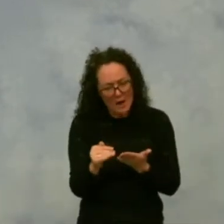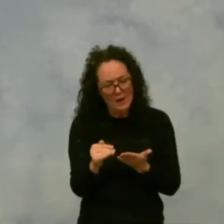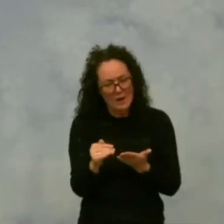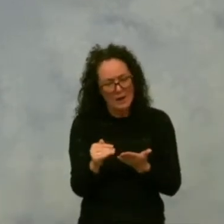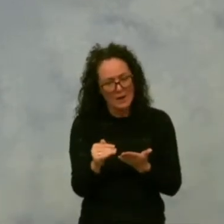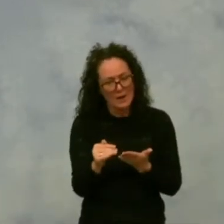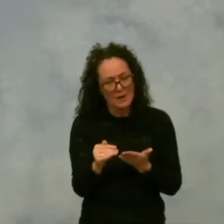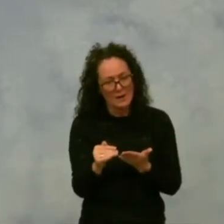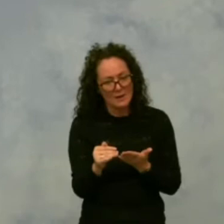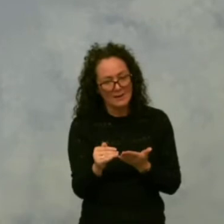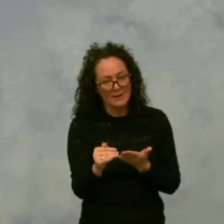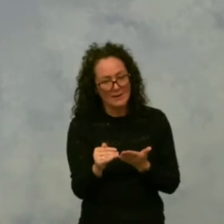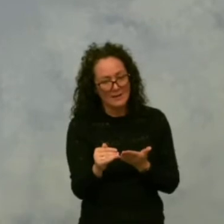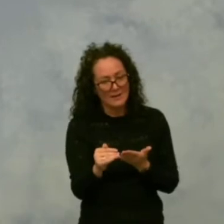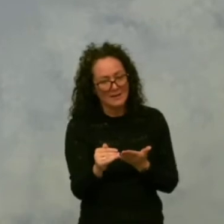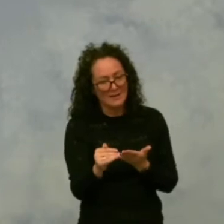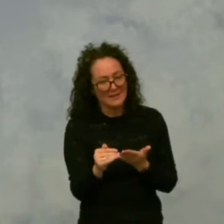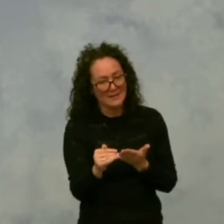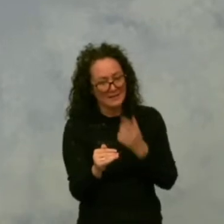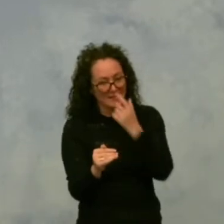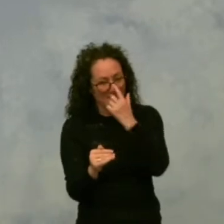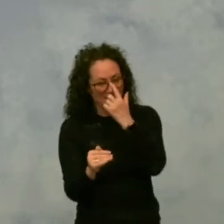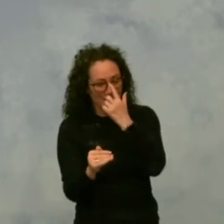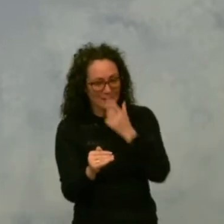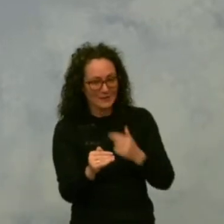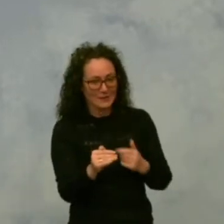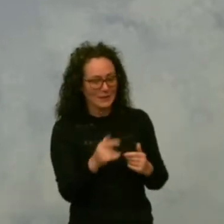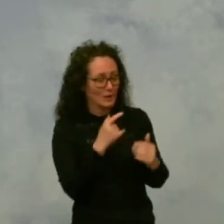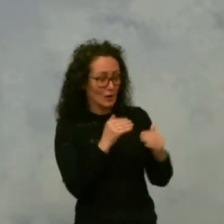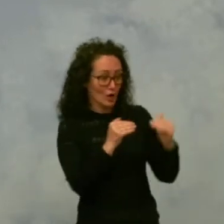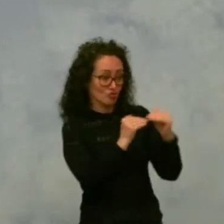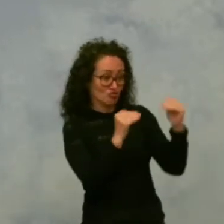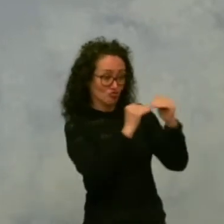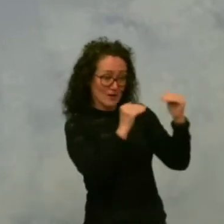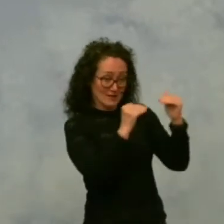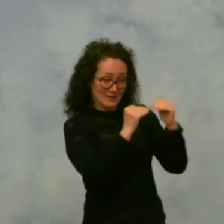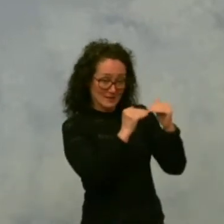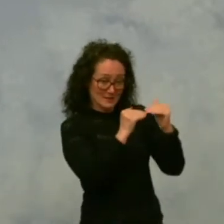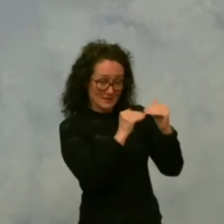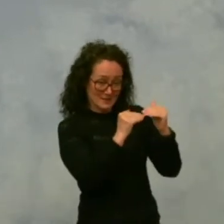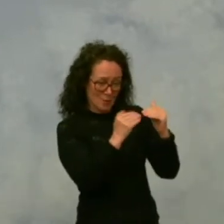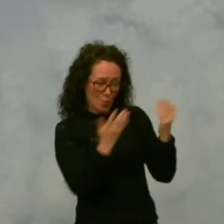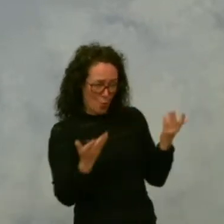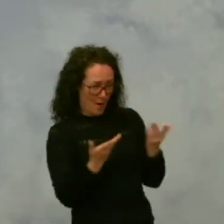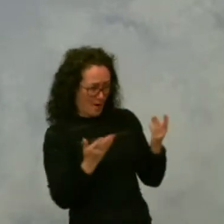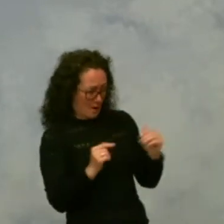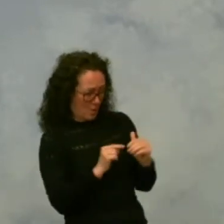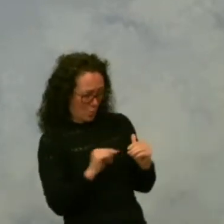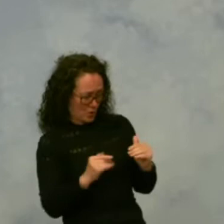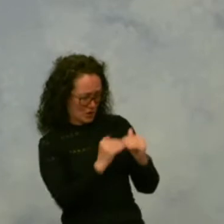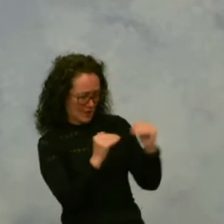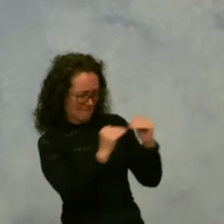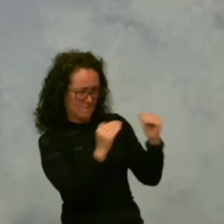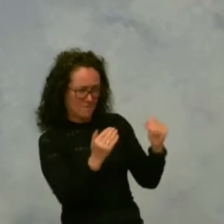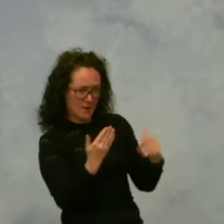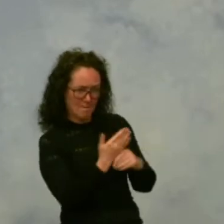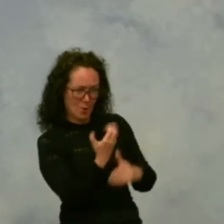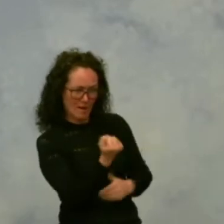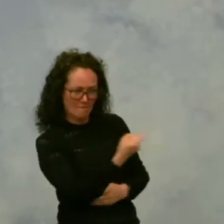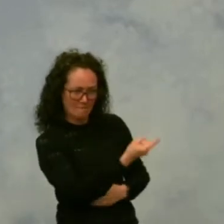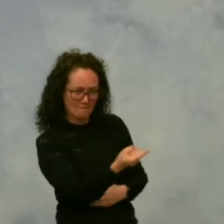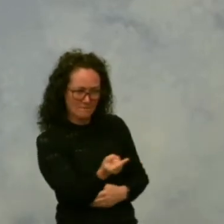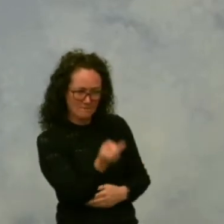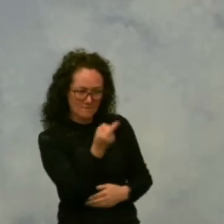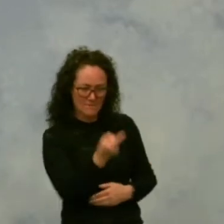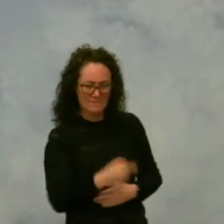that which grades this 1% are kind of, they're employed in. And as we know, it's important in